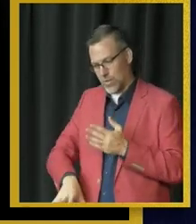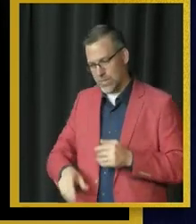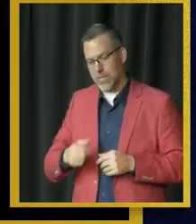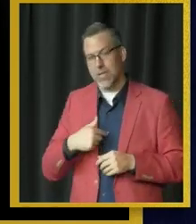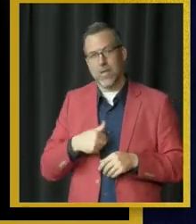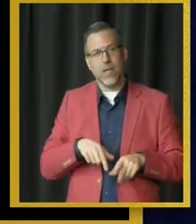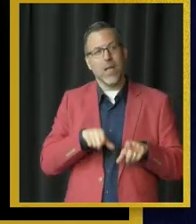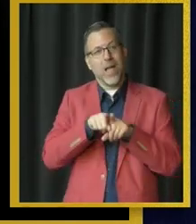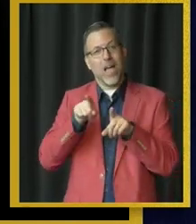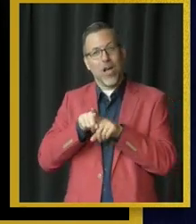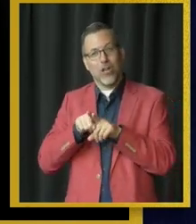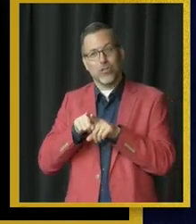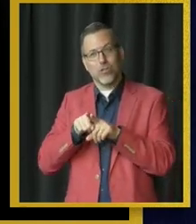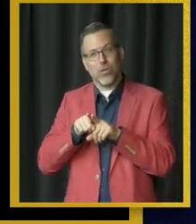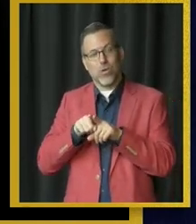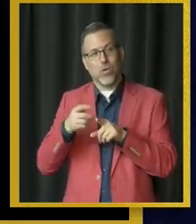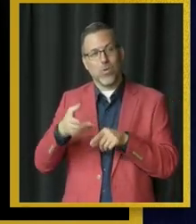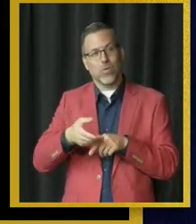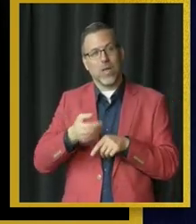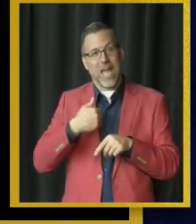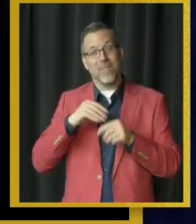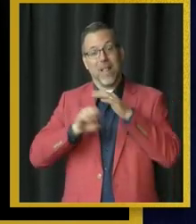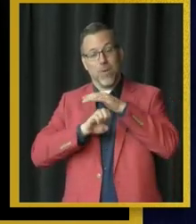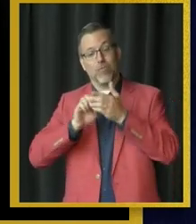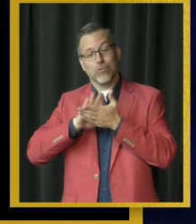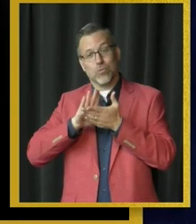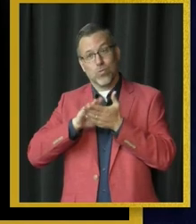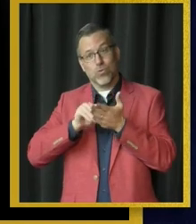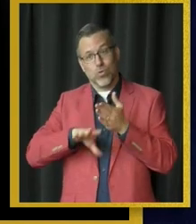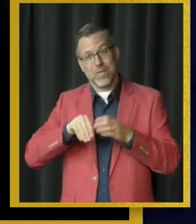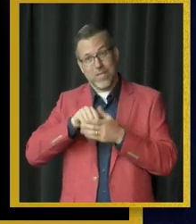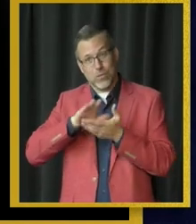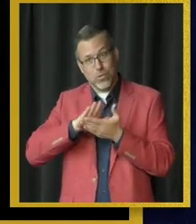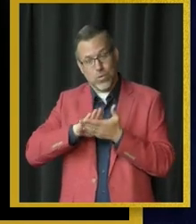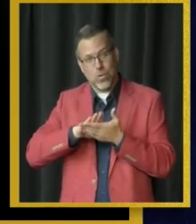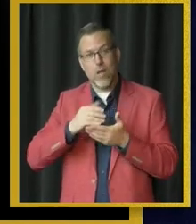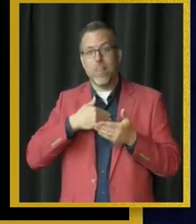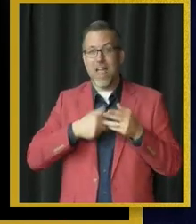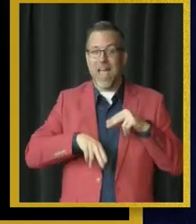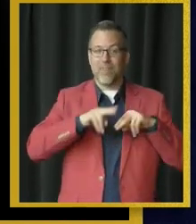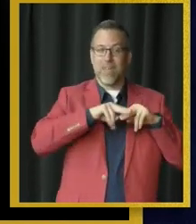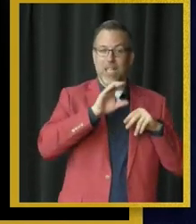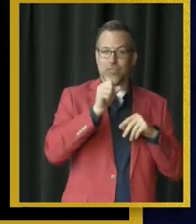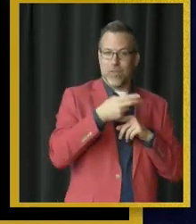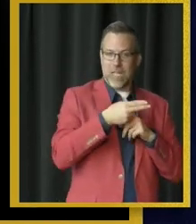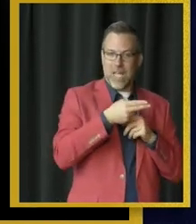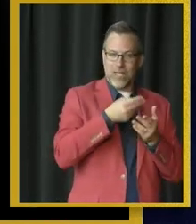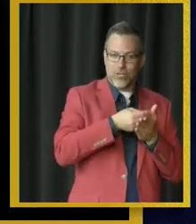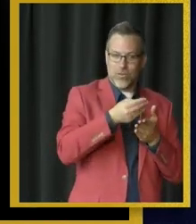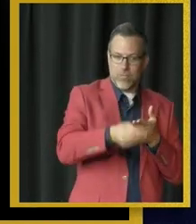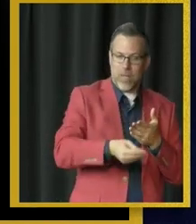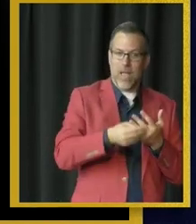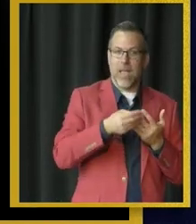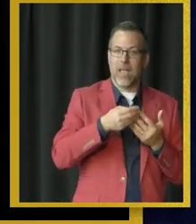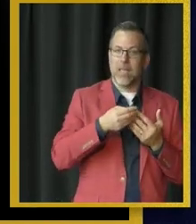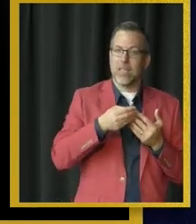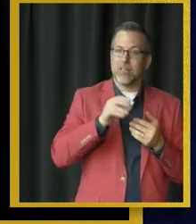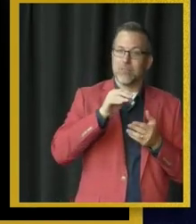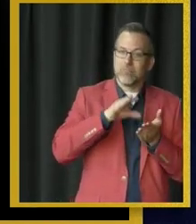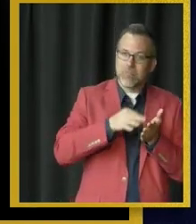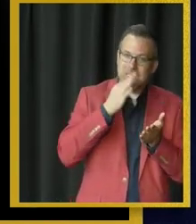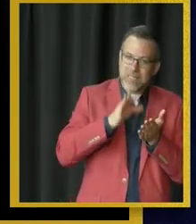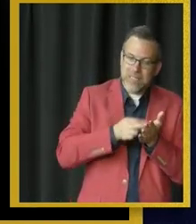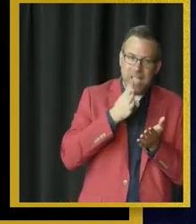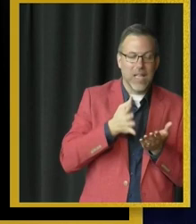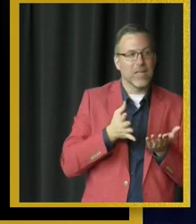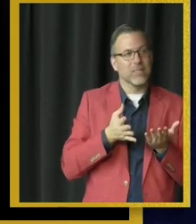tutor elementary students at the school and like to use the extra cash as a piggy bank for their snacks. The extra money means I can provide for the